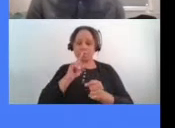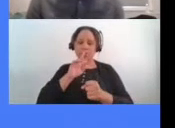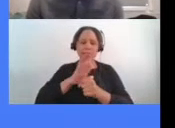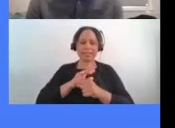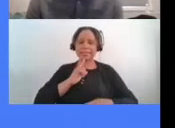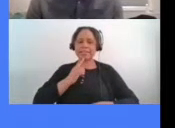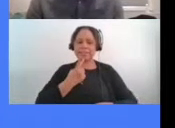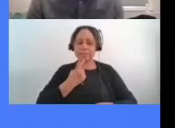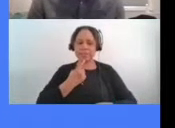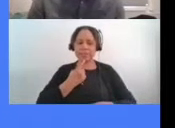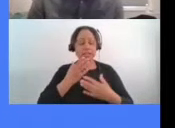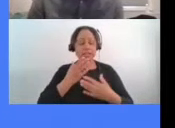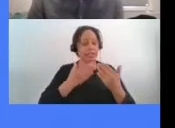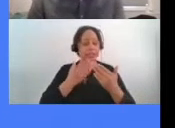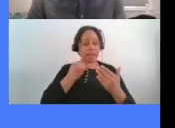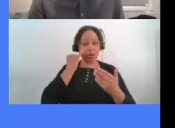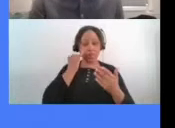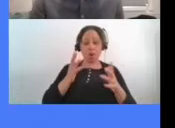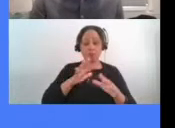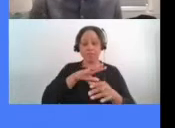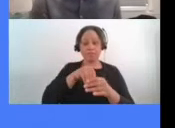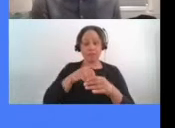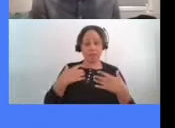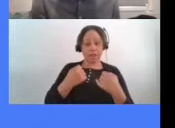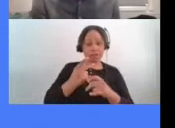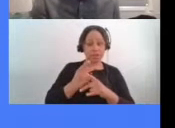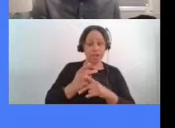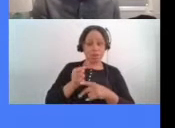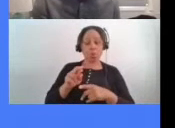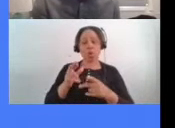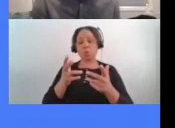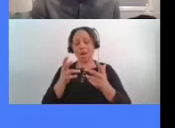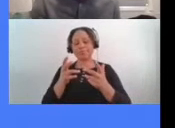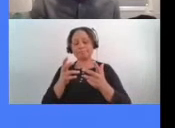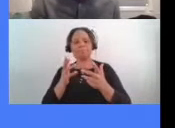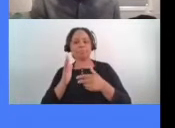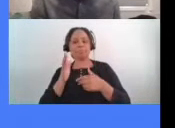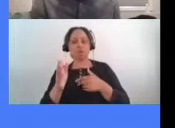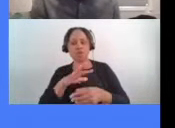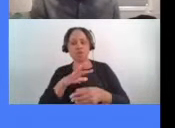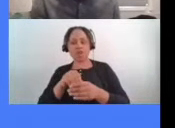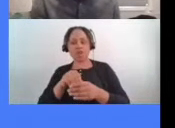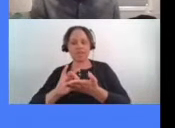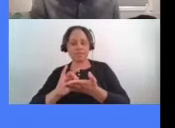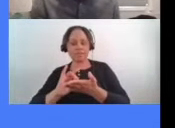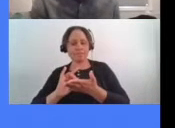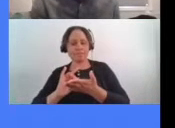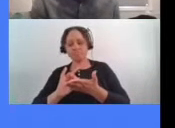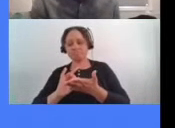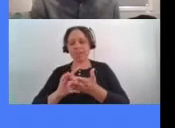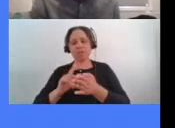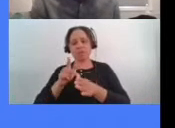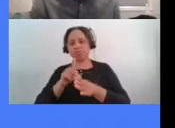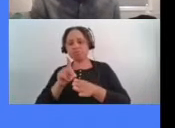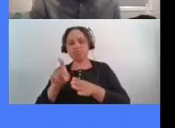whether you're already in the healthcare field or are looking to approach a field within that. We're asking for individuals who are able to commit